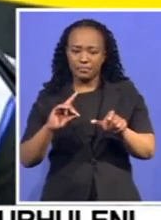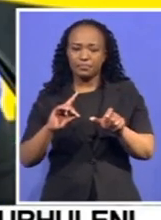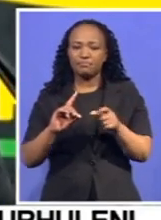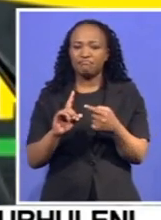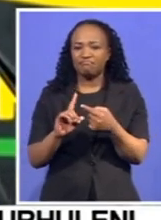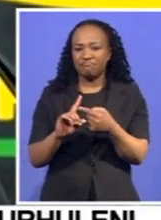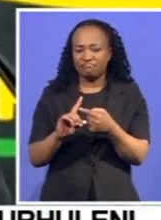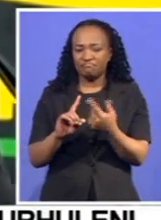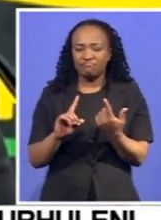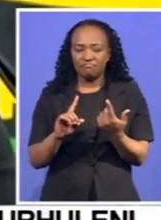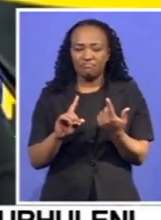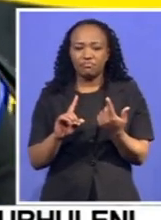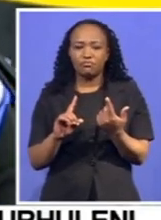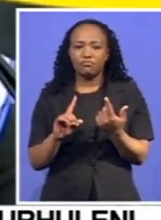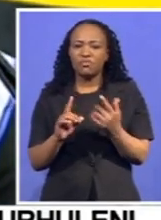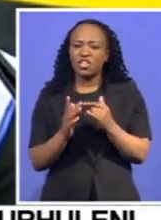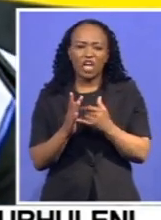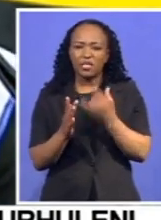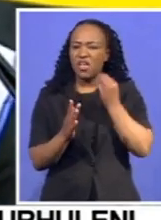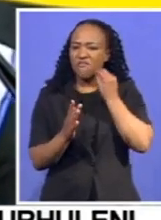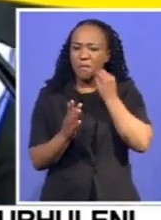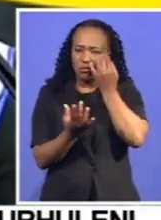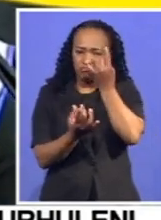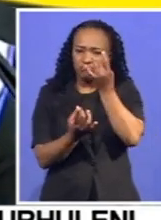this is just for a point of information.